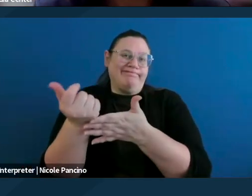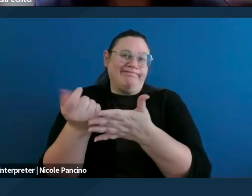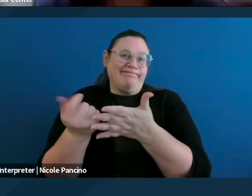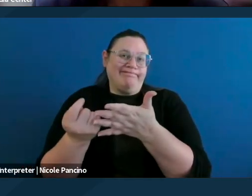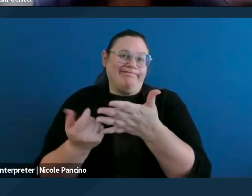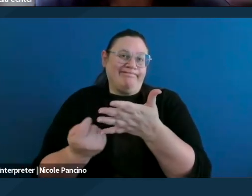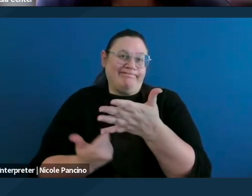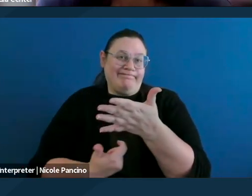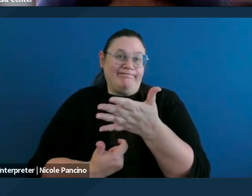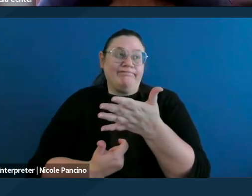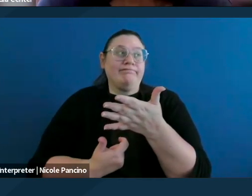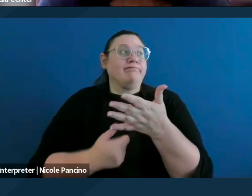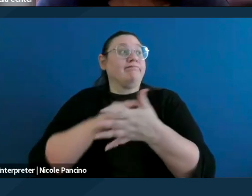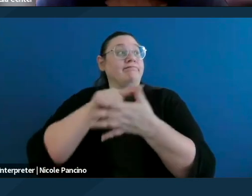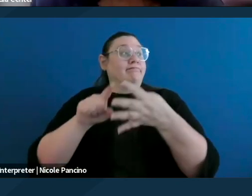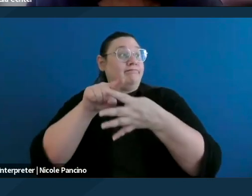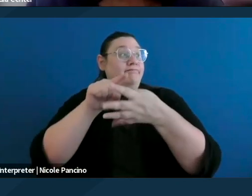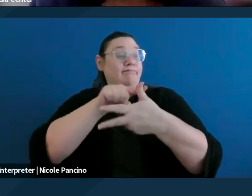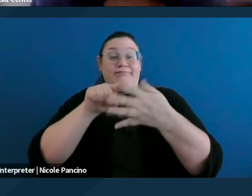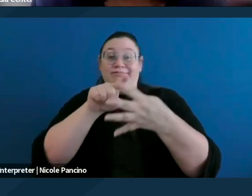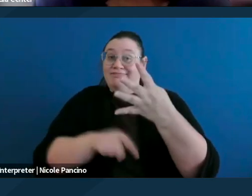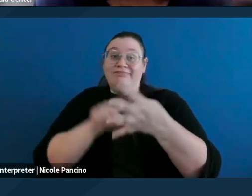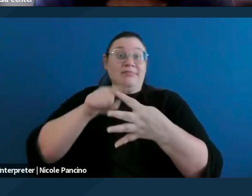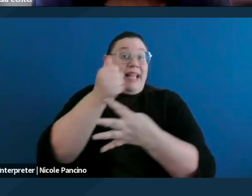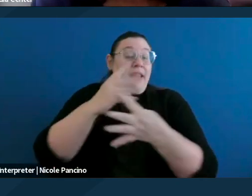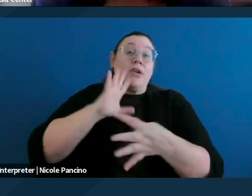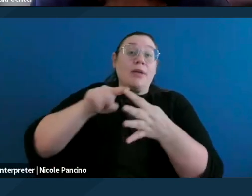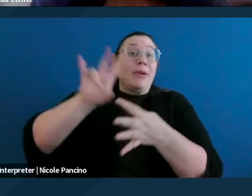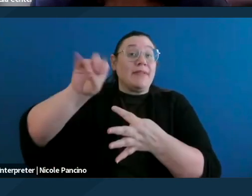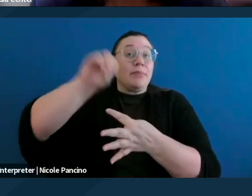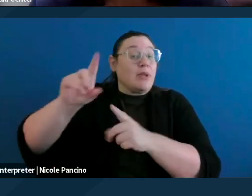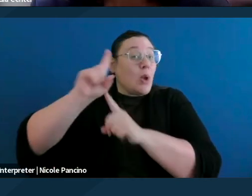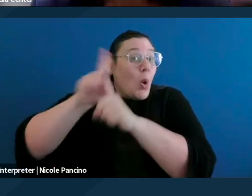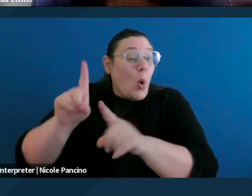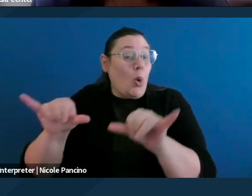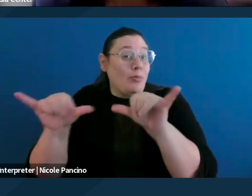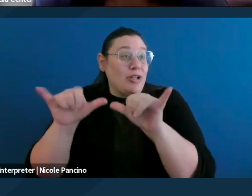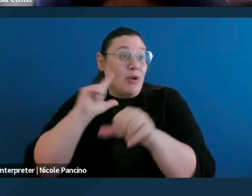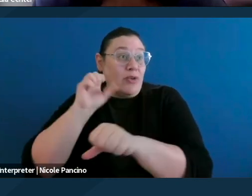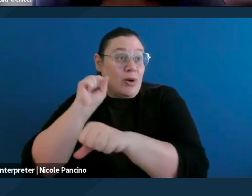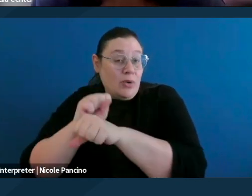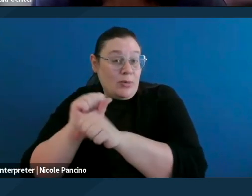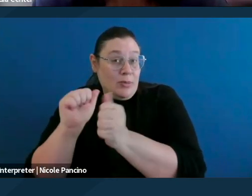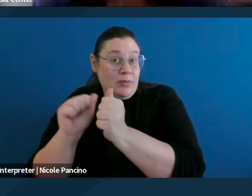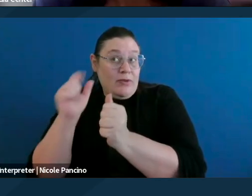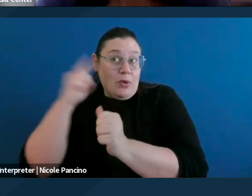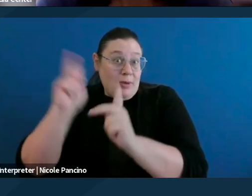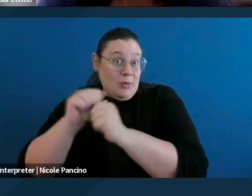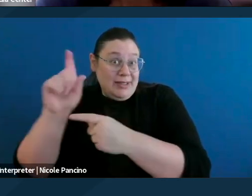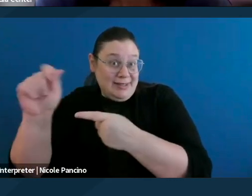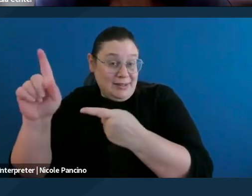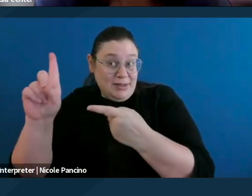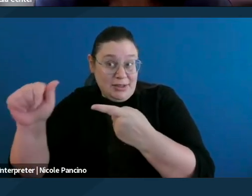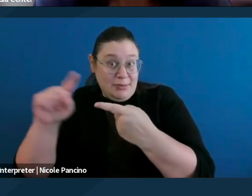So all references to the 7% goal or benchmark for the employment of people with disabilities